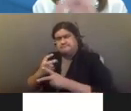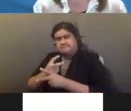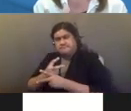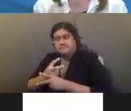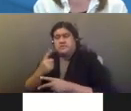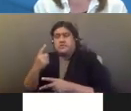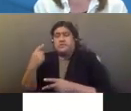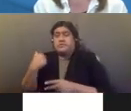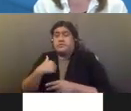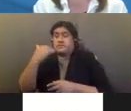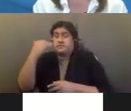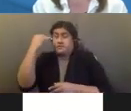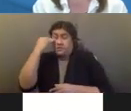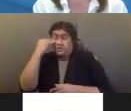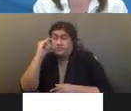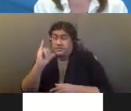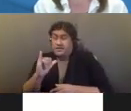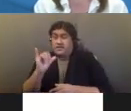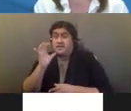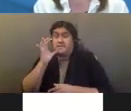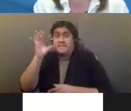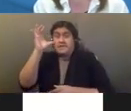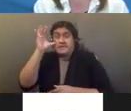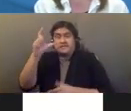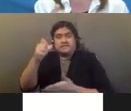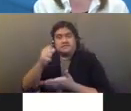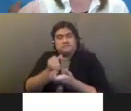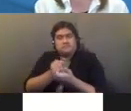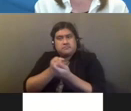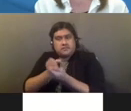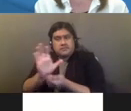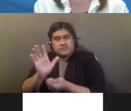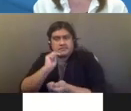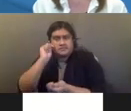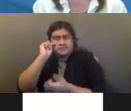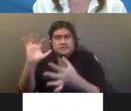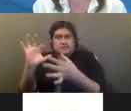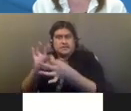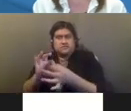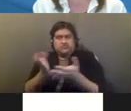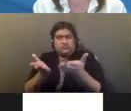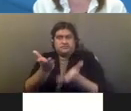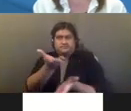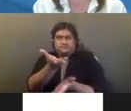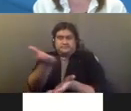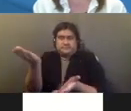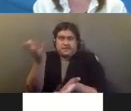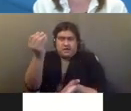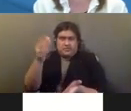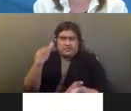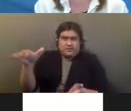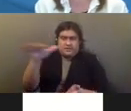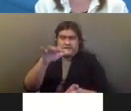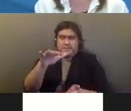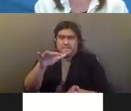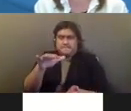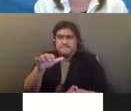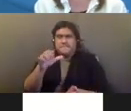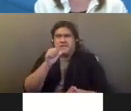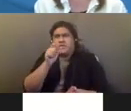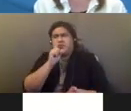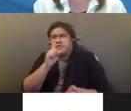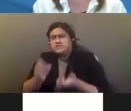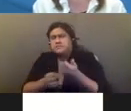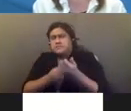is a really important thing that parents need to do, but it didn't project the support to the adolescents. And really what